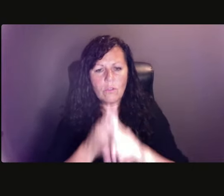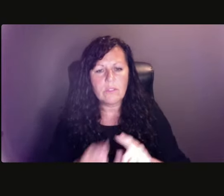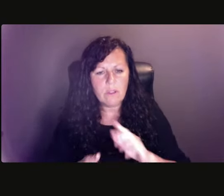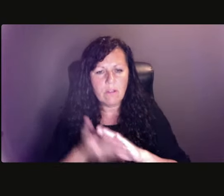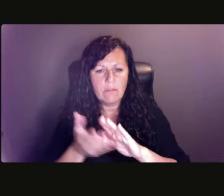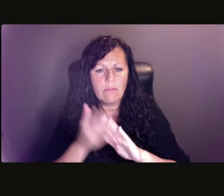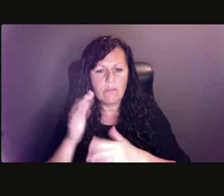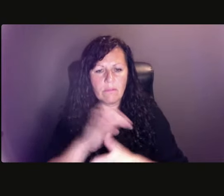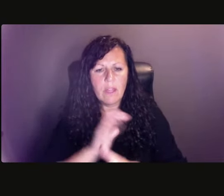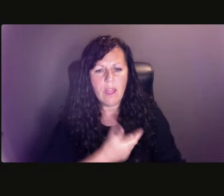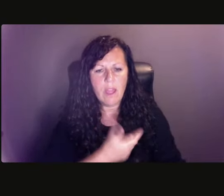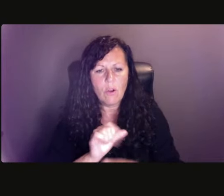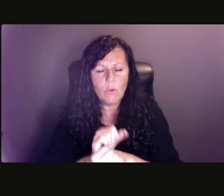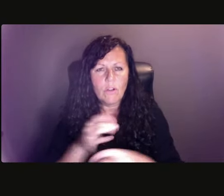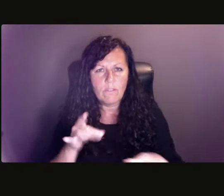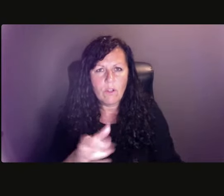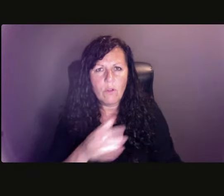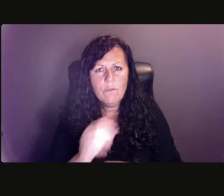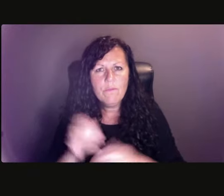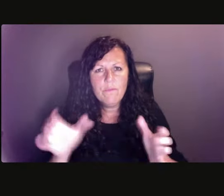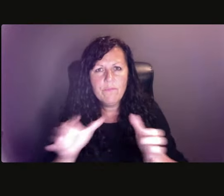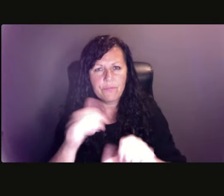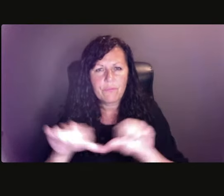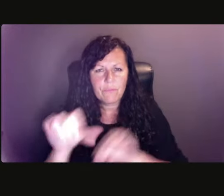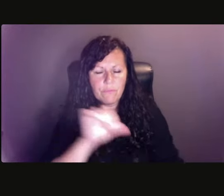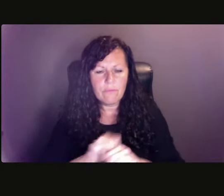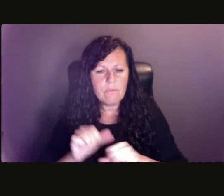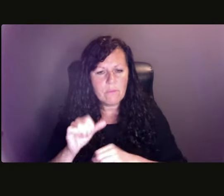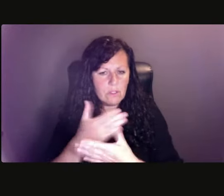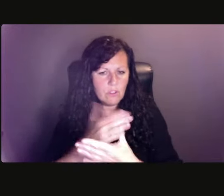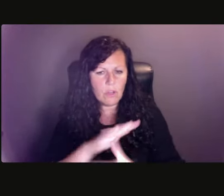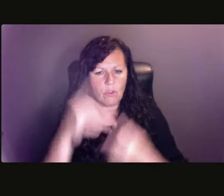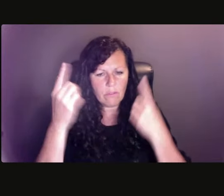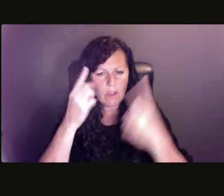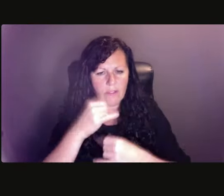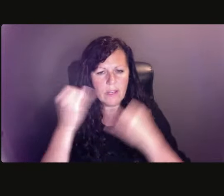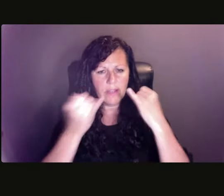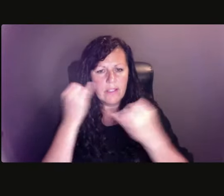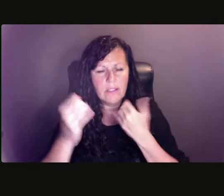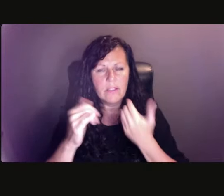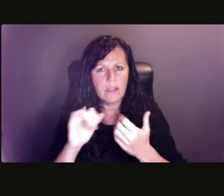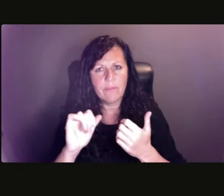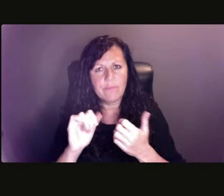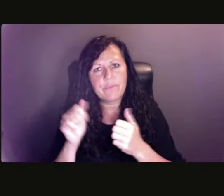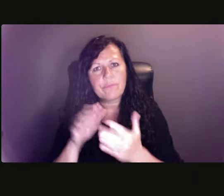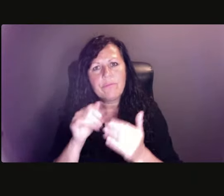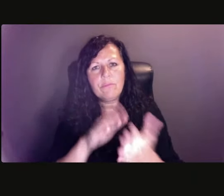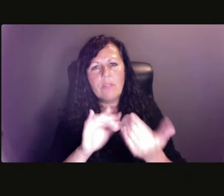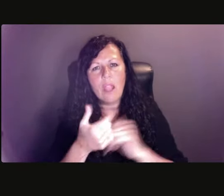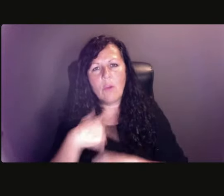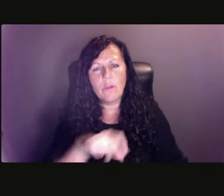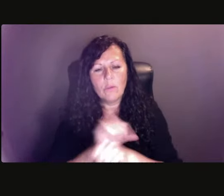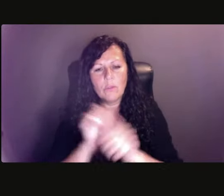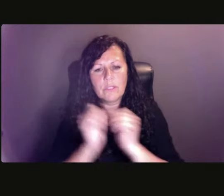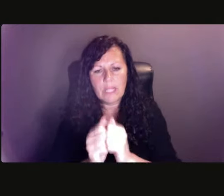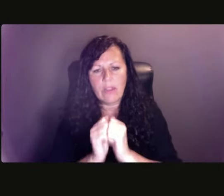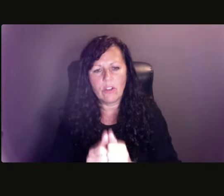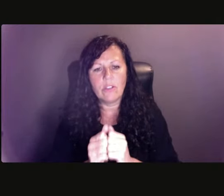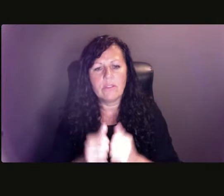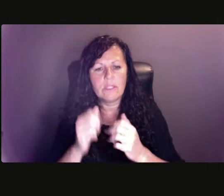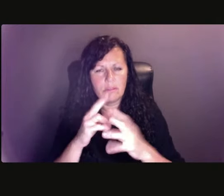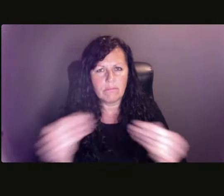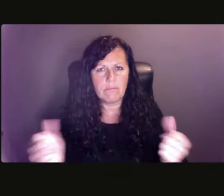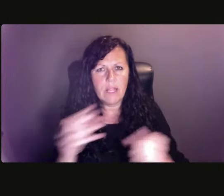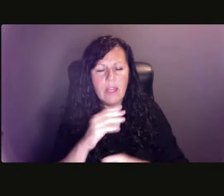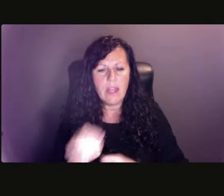current resources. I encourage everyone to share your thoughts and ideas how we can work together to navigate the situation, close any gaps in service, and provide